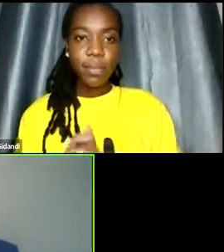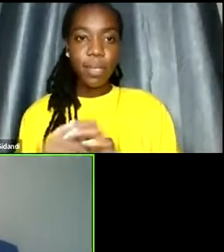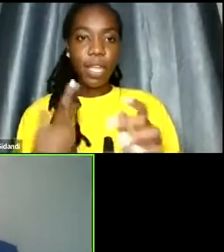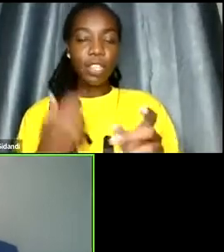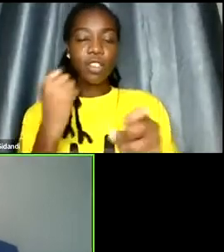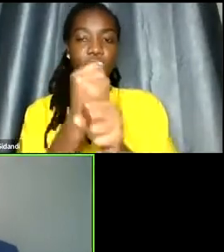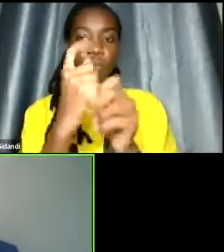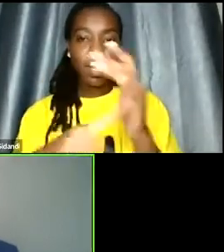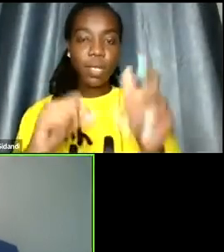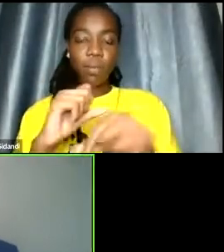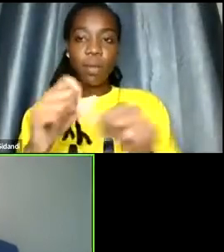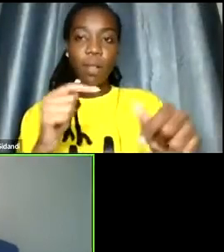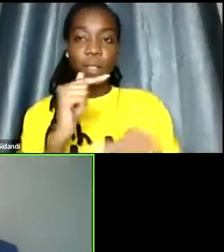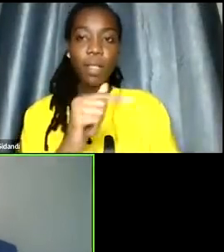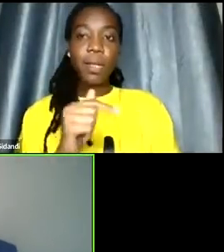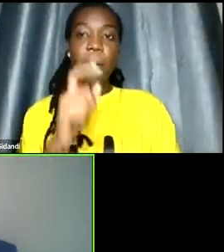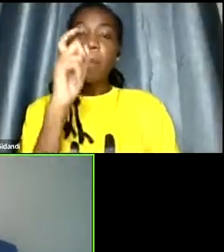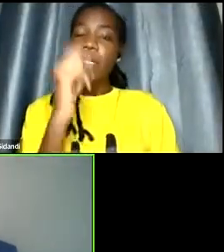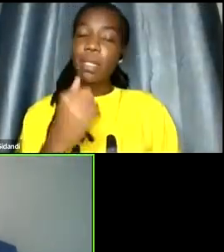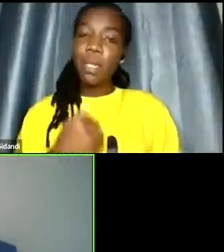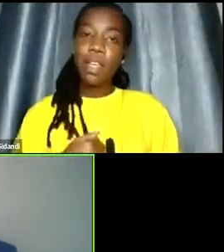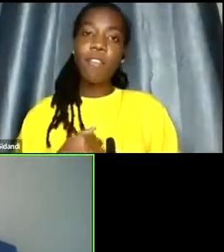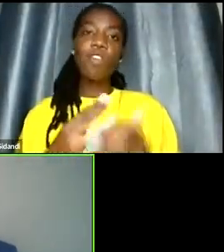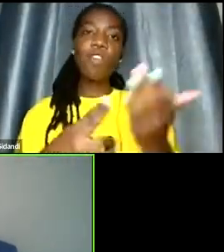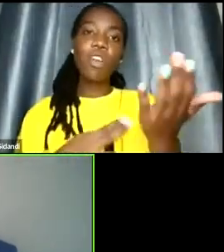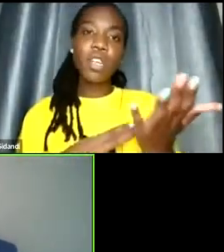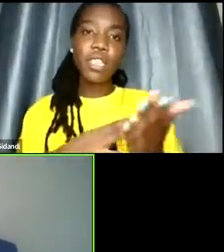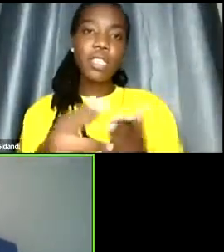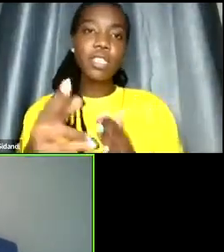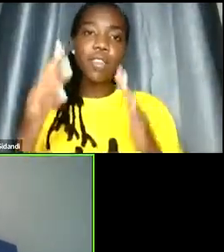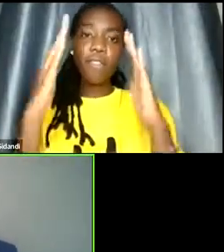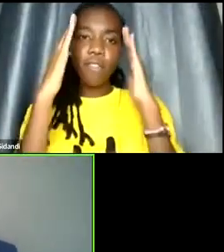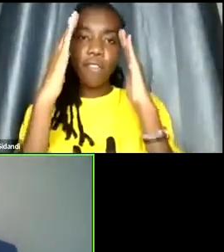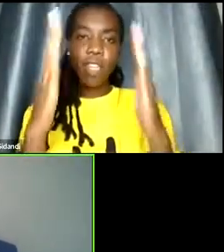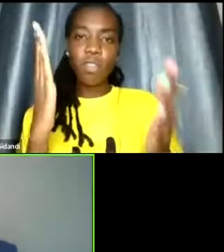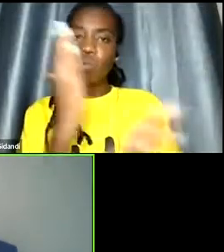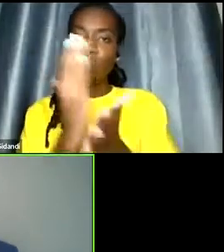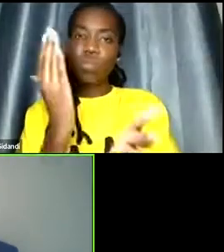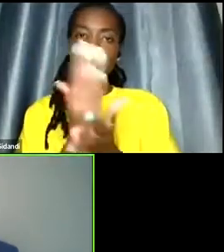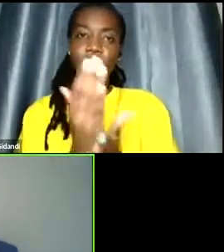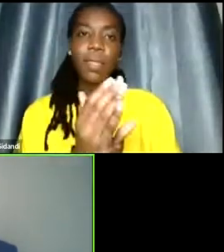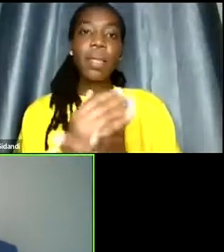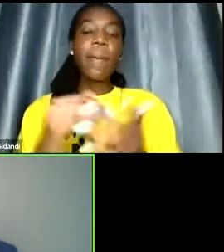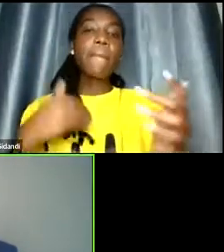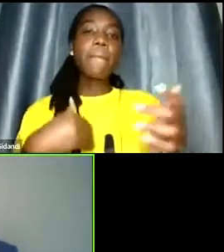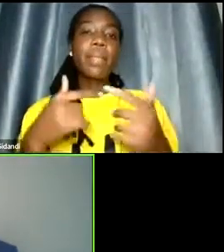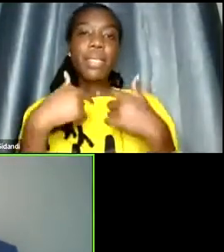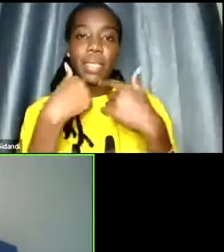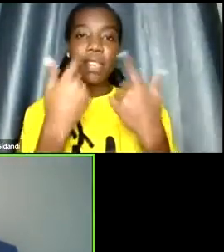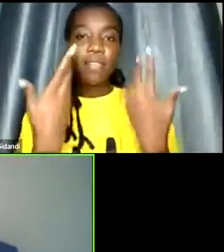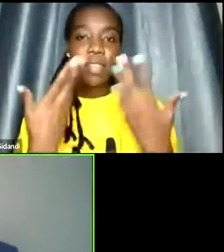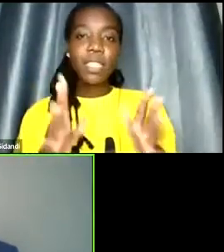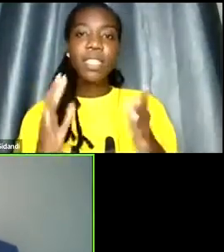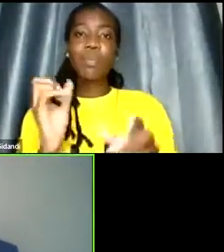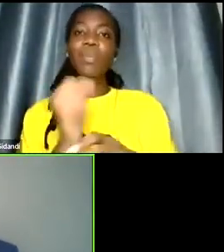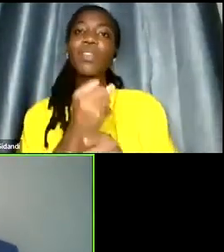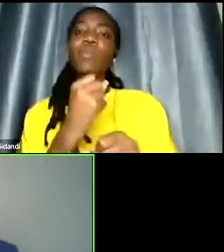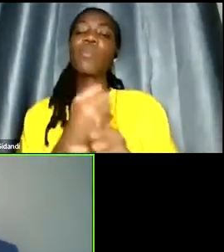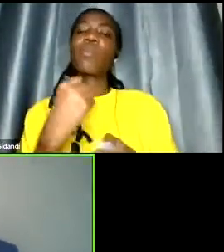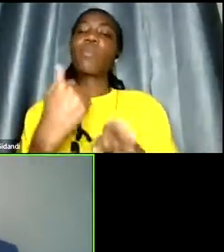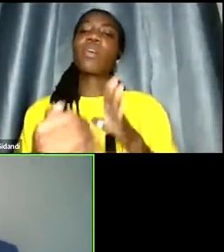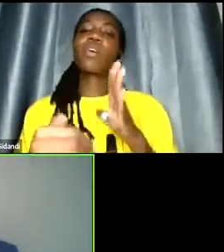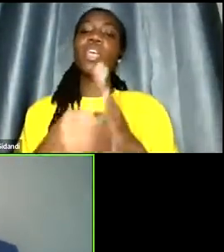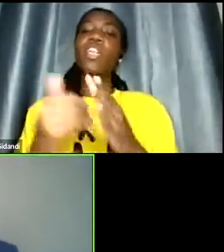to have the honesty to face the facts. Like I said, you cannot build a robust organization